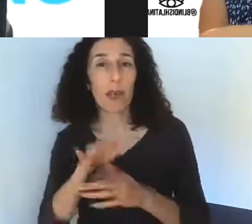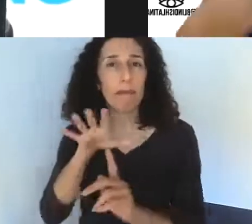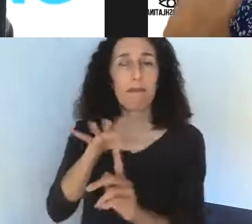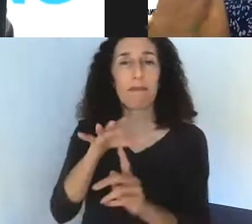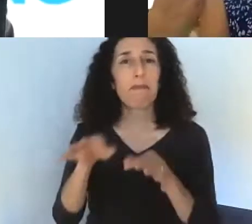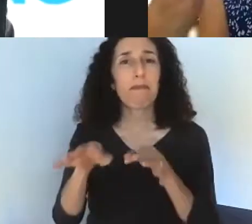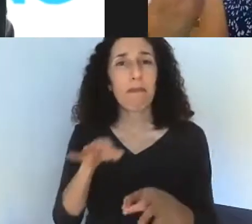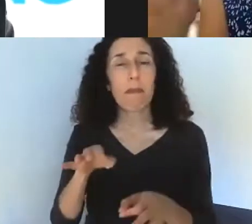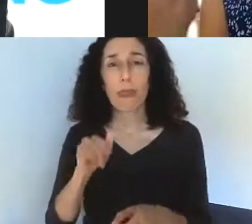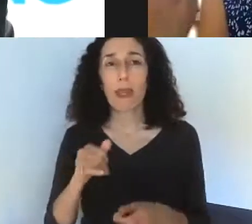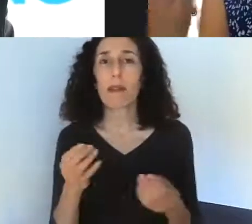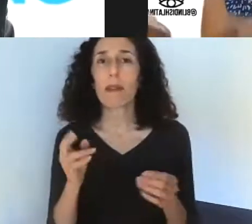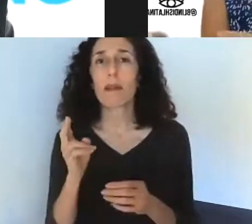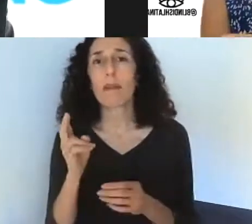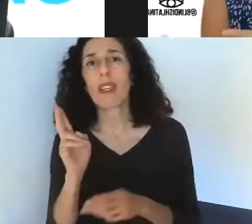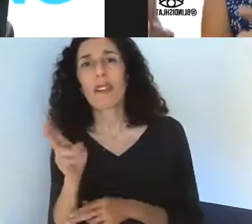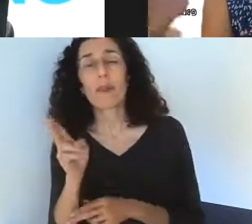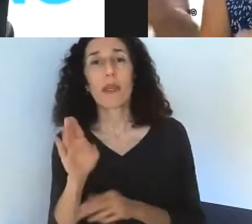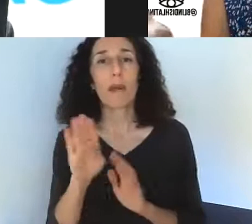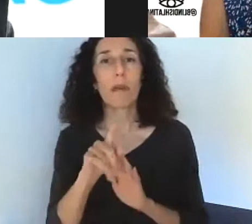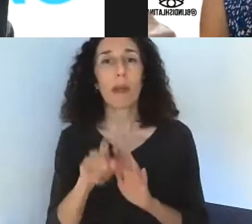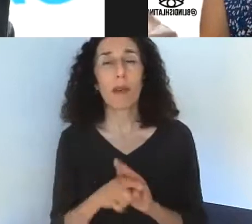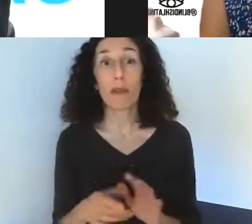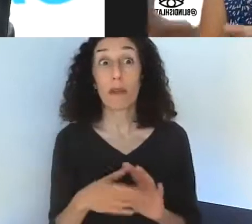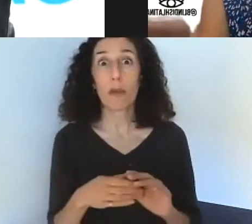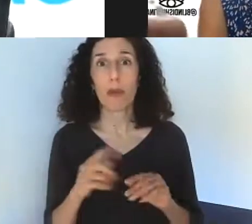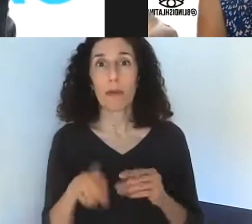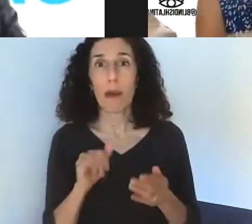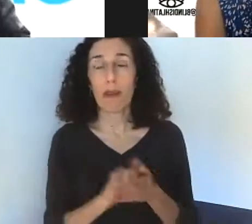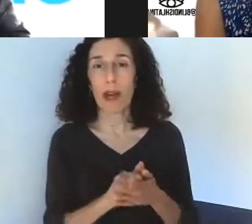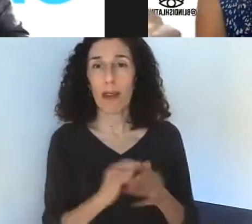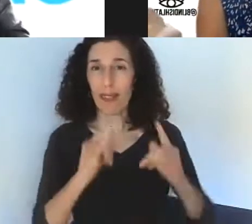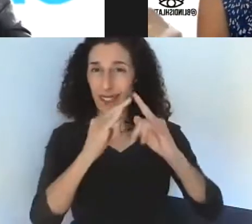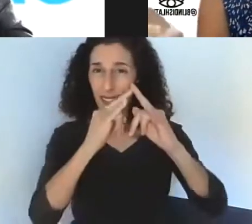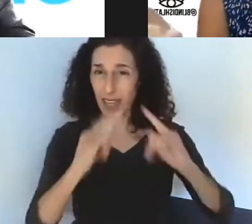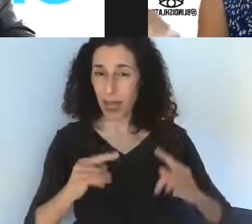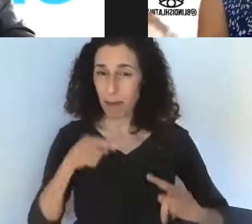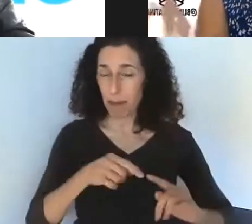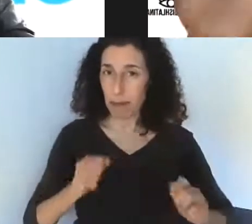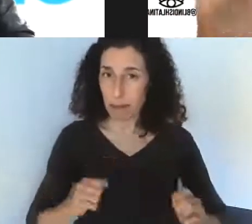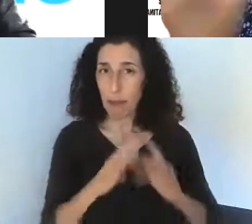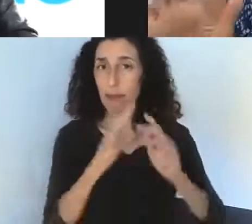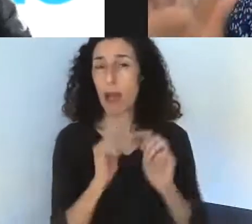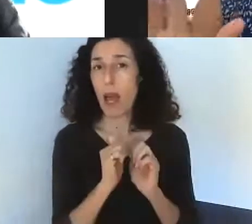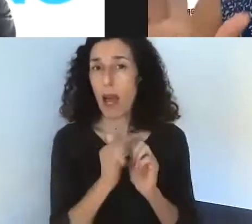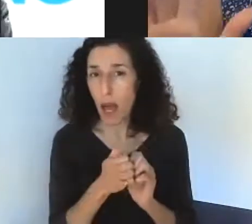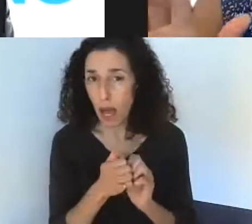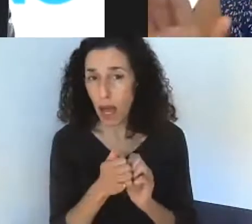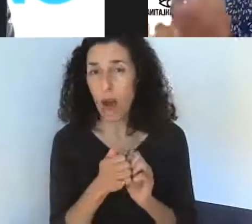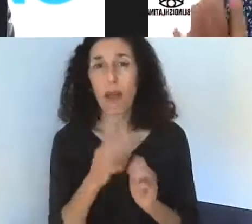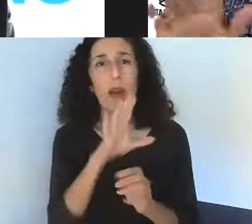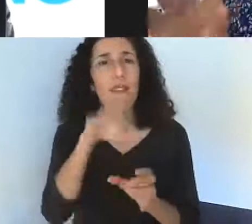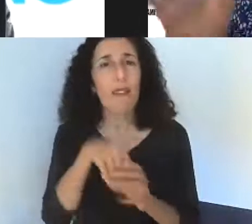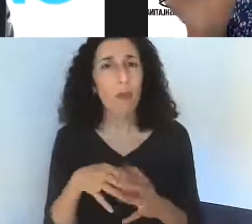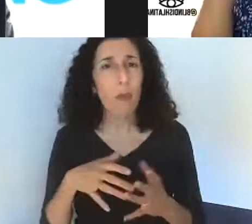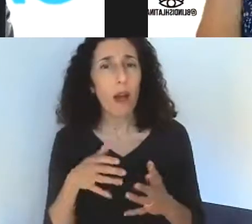also what the advocacy and the history that came out of it was. So just that's all I'm going to tell you, because I just